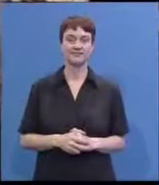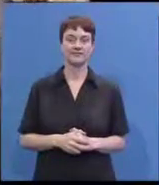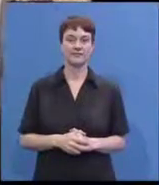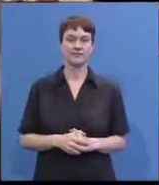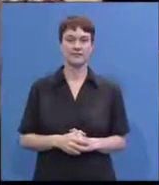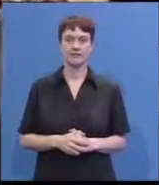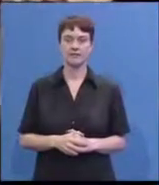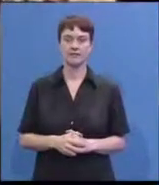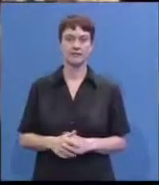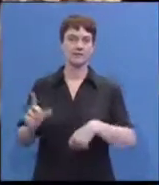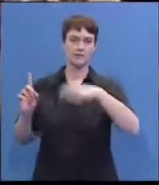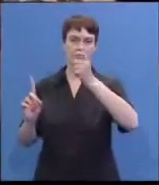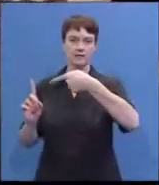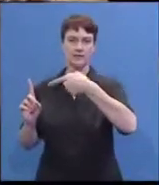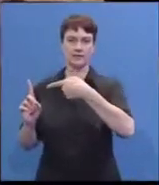We have lost